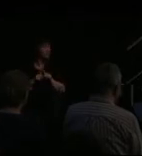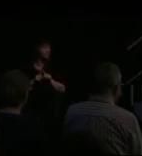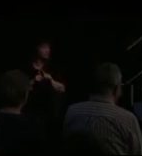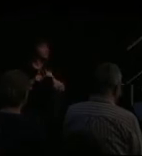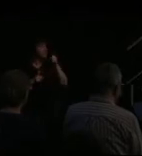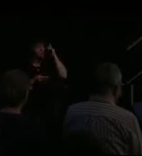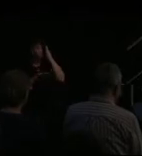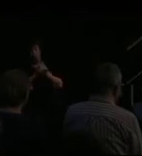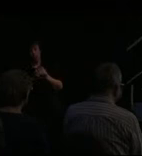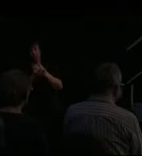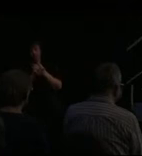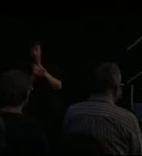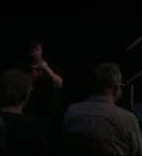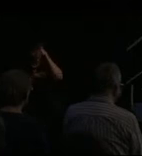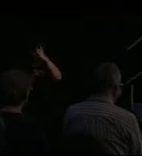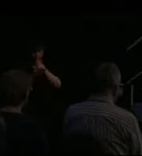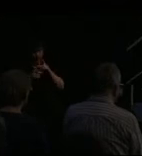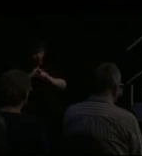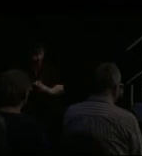You are faithful, Lord Jesus.